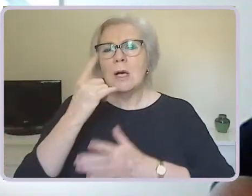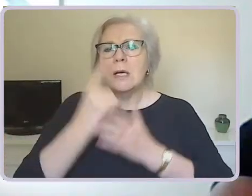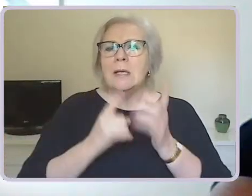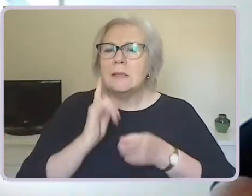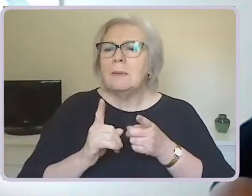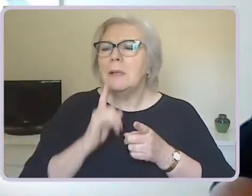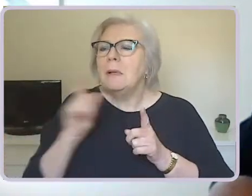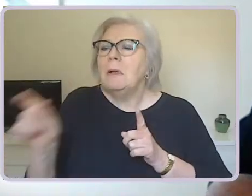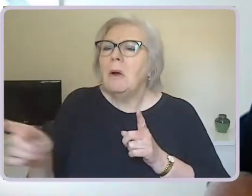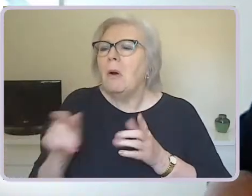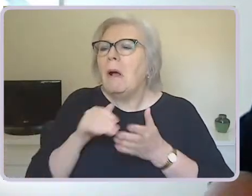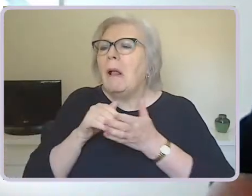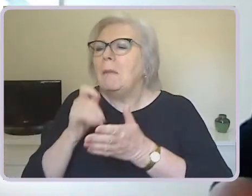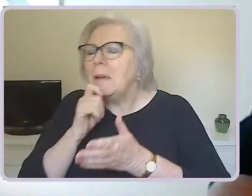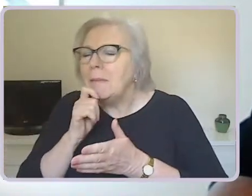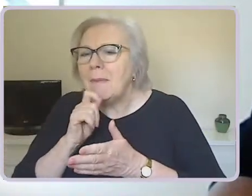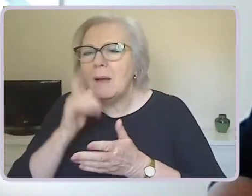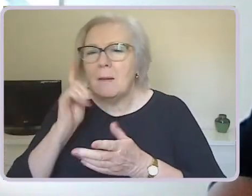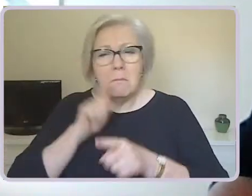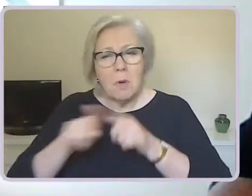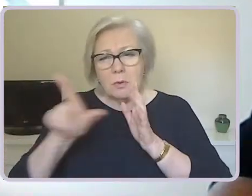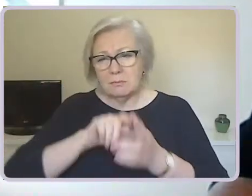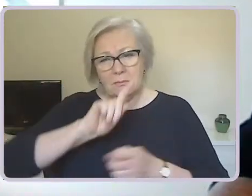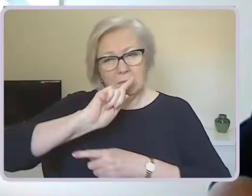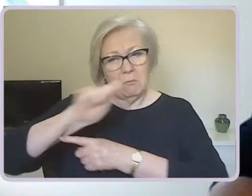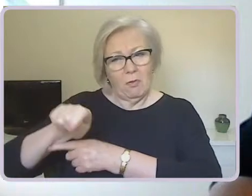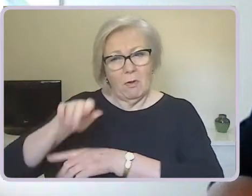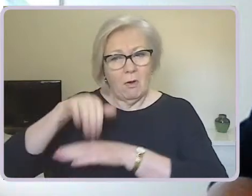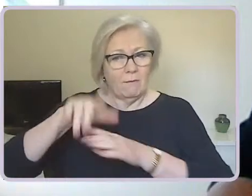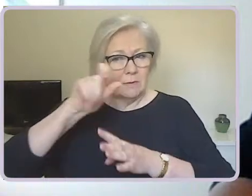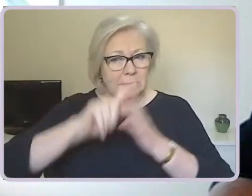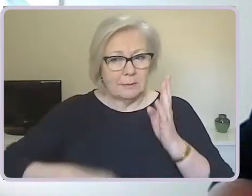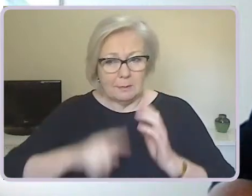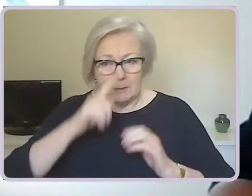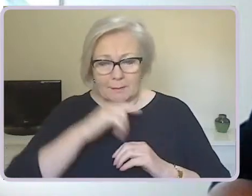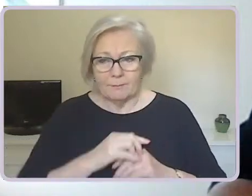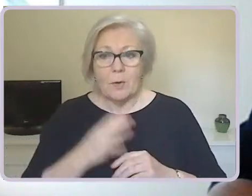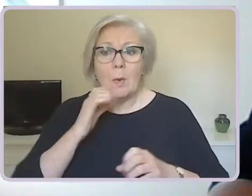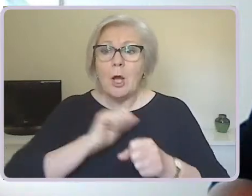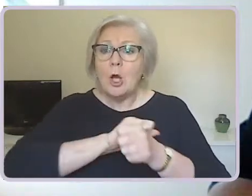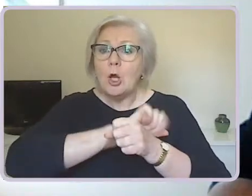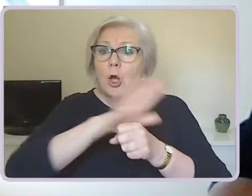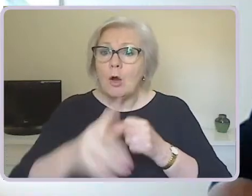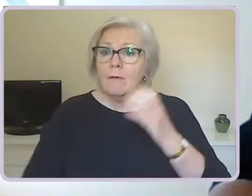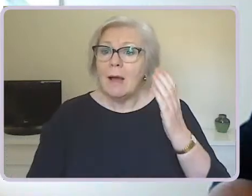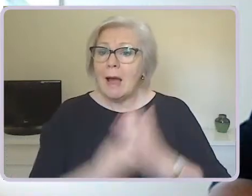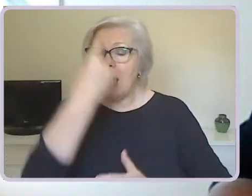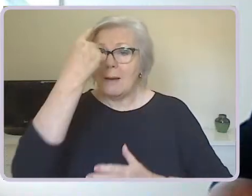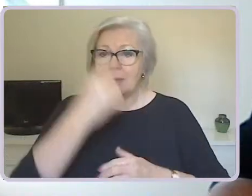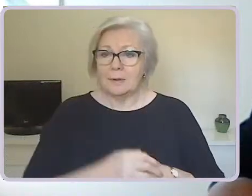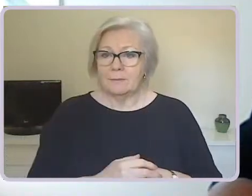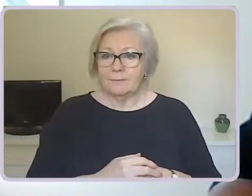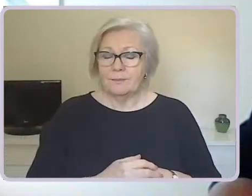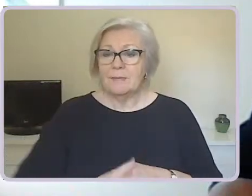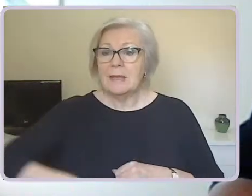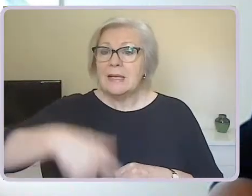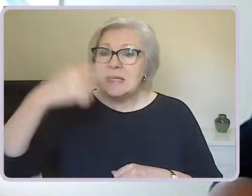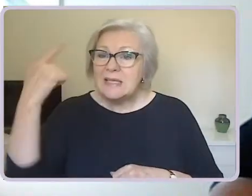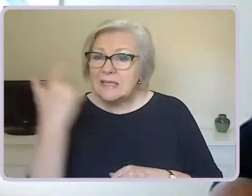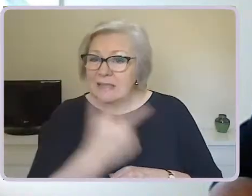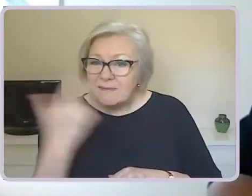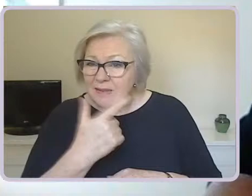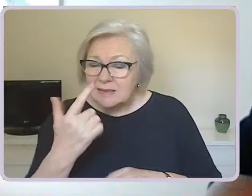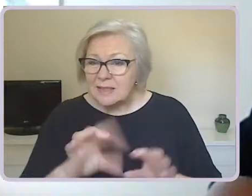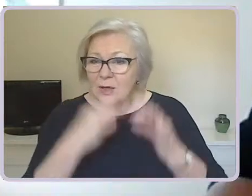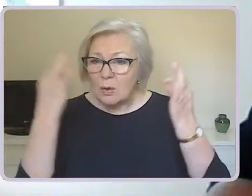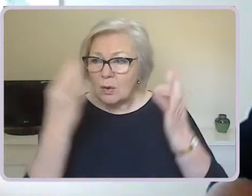manner. For example, when COVID-19 hit, it took 70 national, state and territory disability